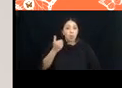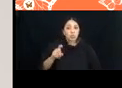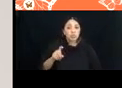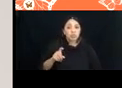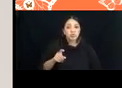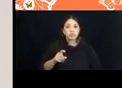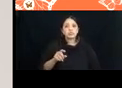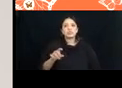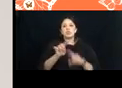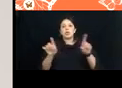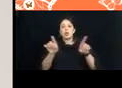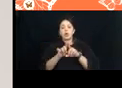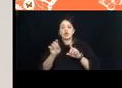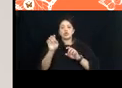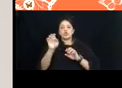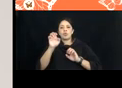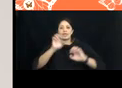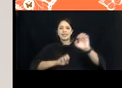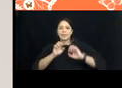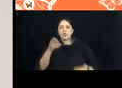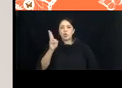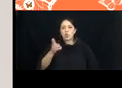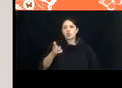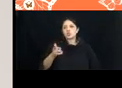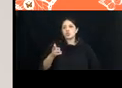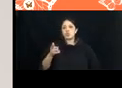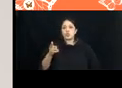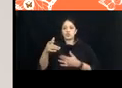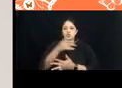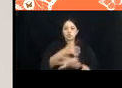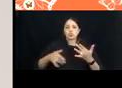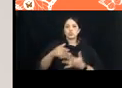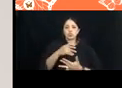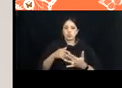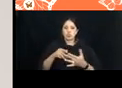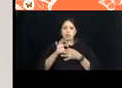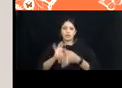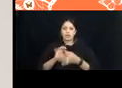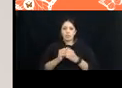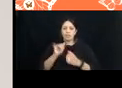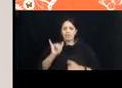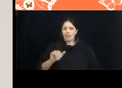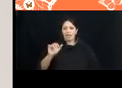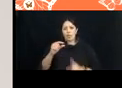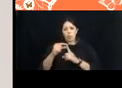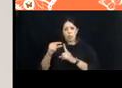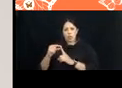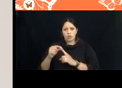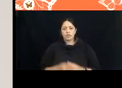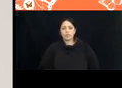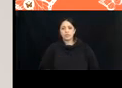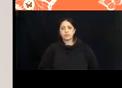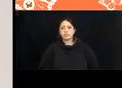the historical and social implications, and because all of those terms come out of some kind of social movement,